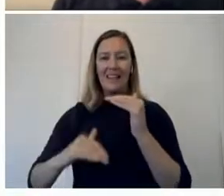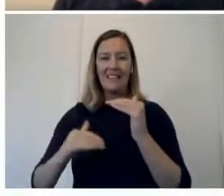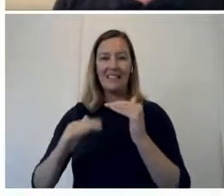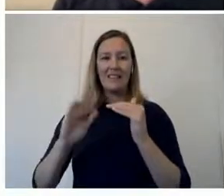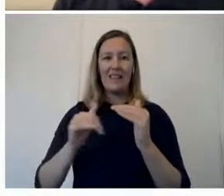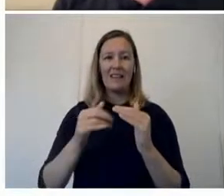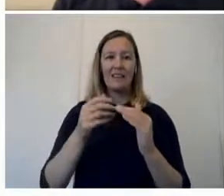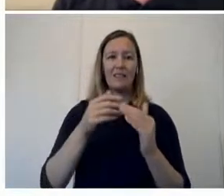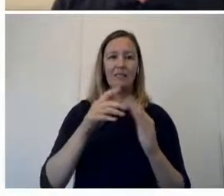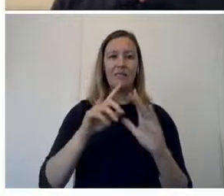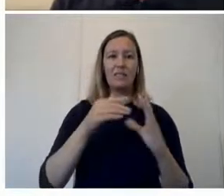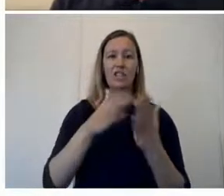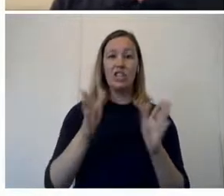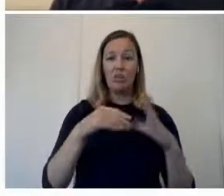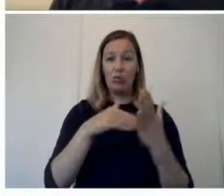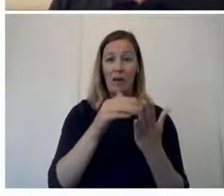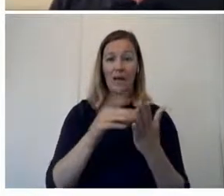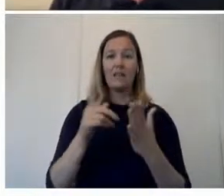on here are that